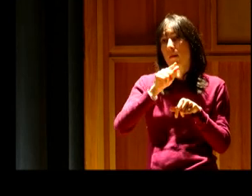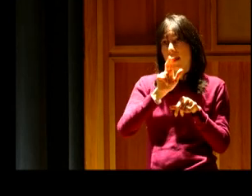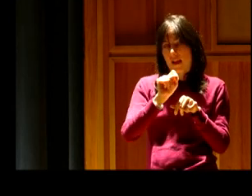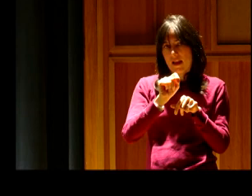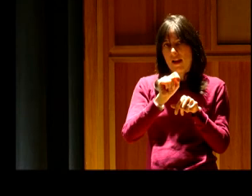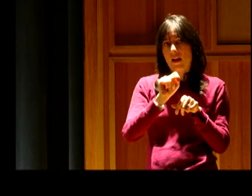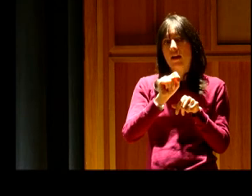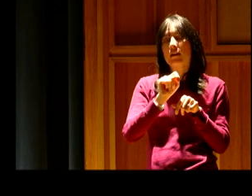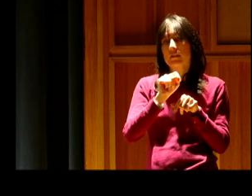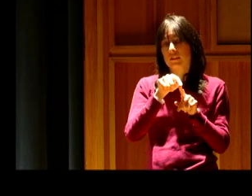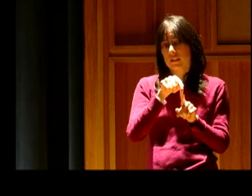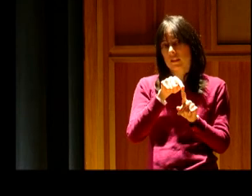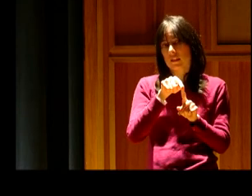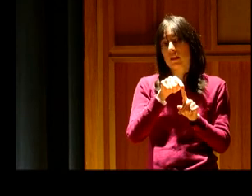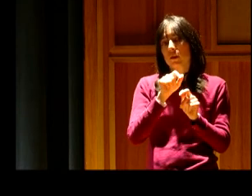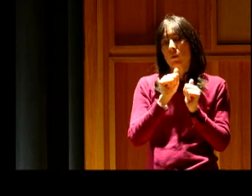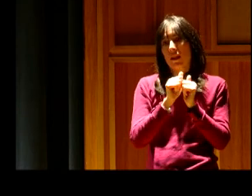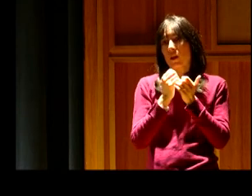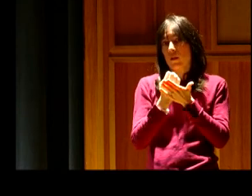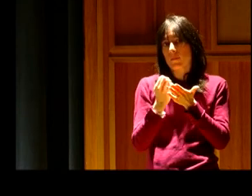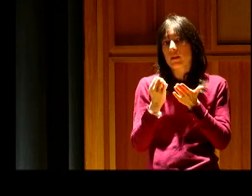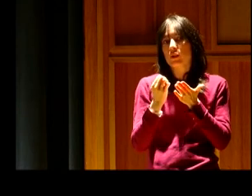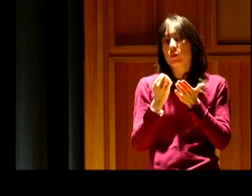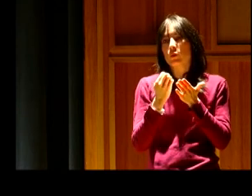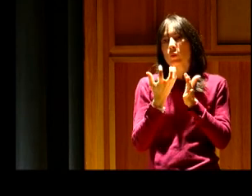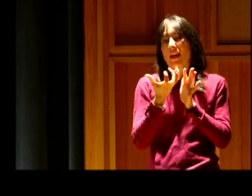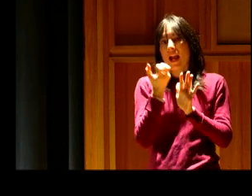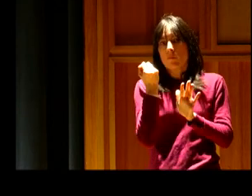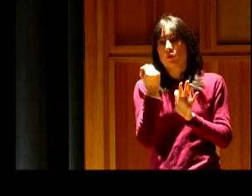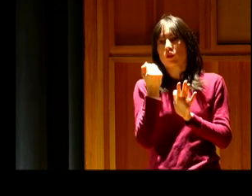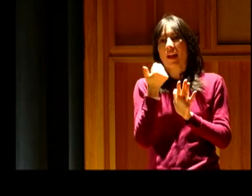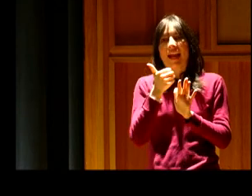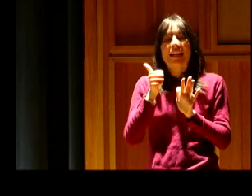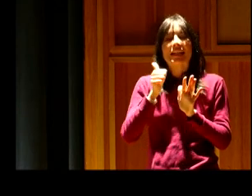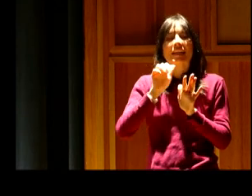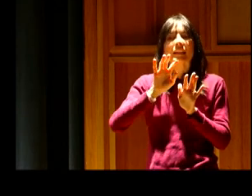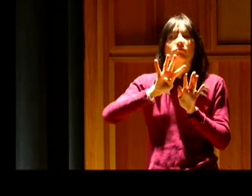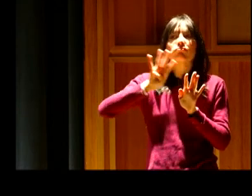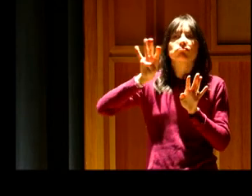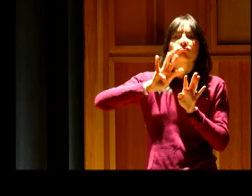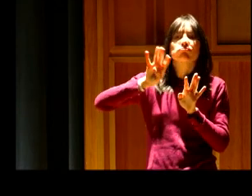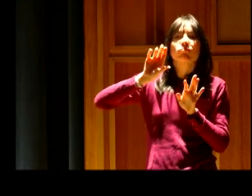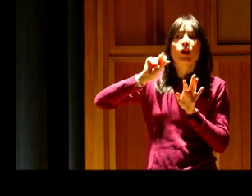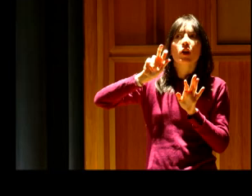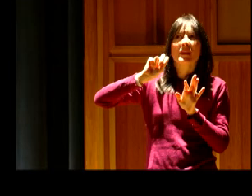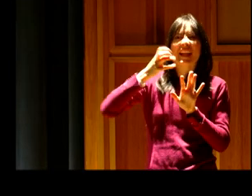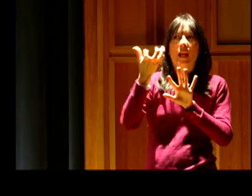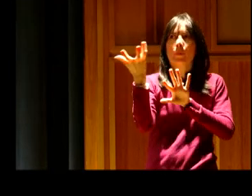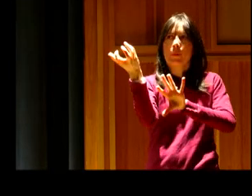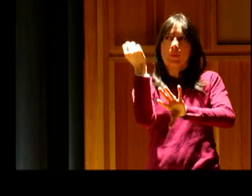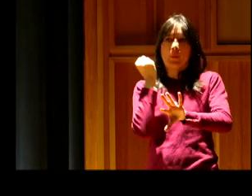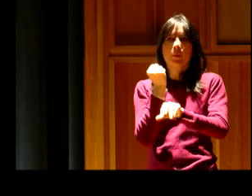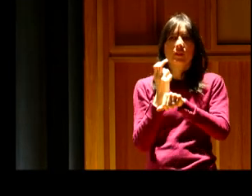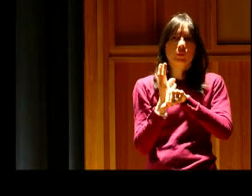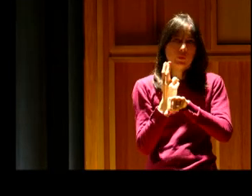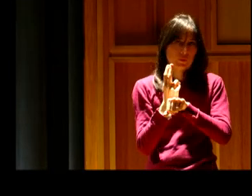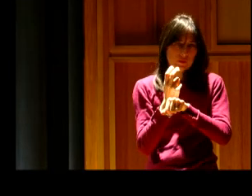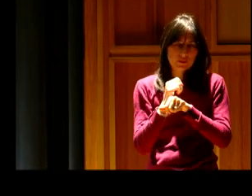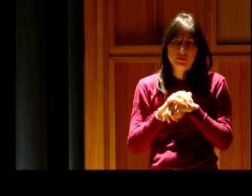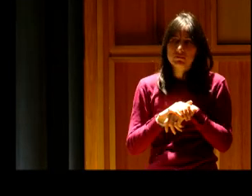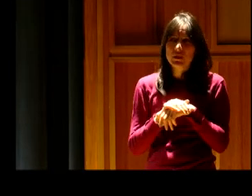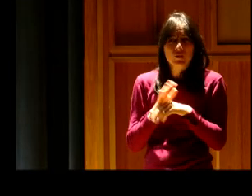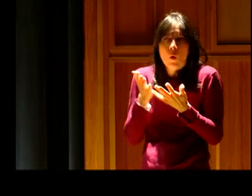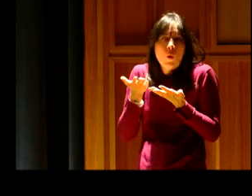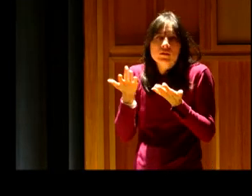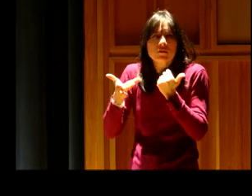equipment that will actually capture and sequester the carbon emissions that come out. So we've got essentially